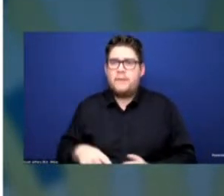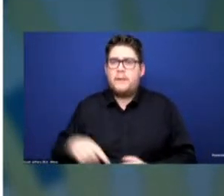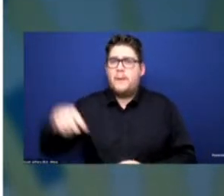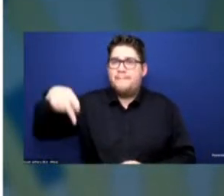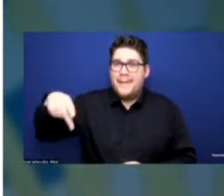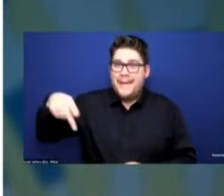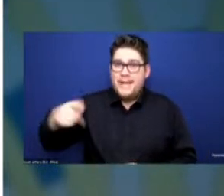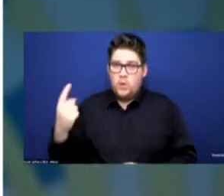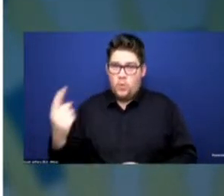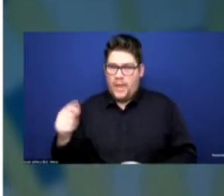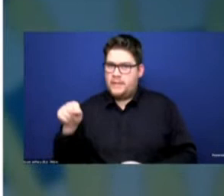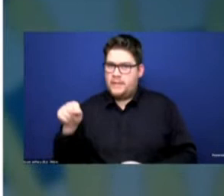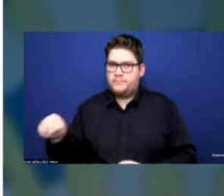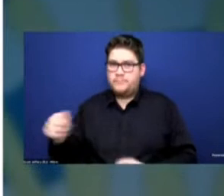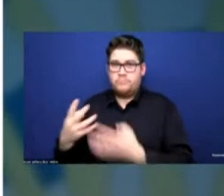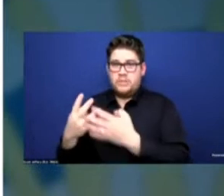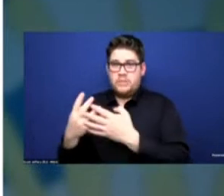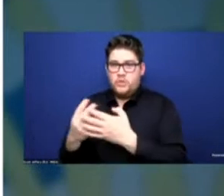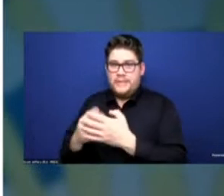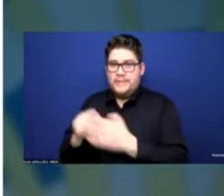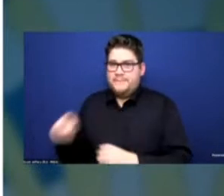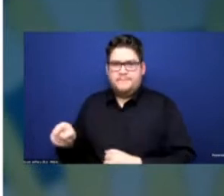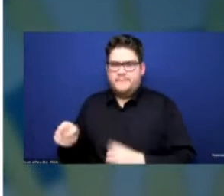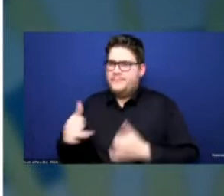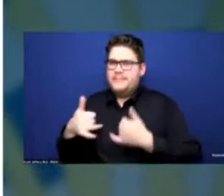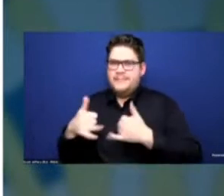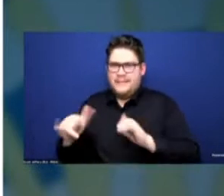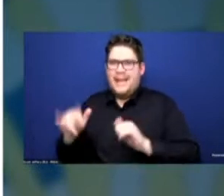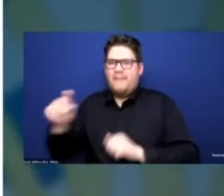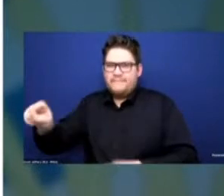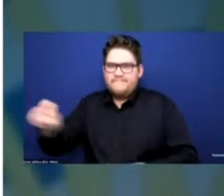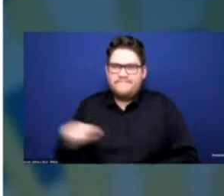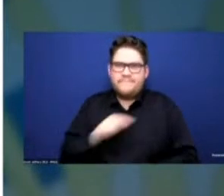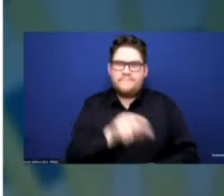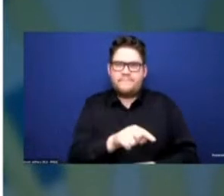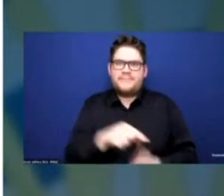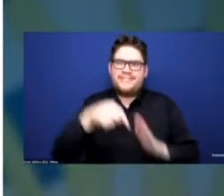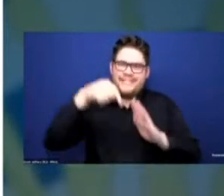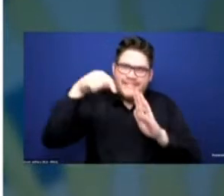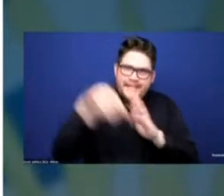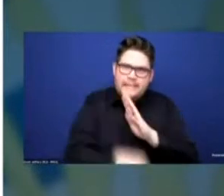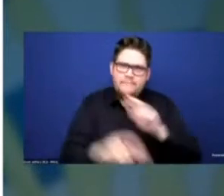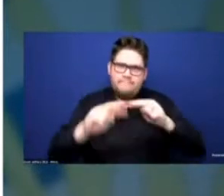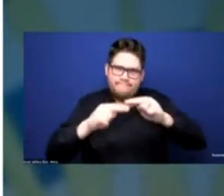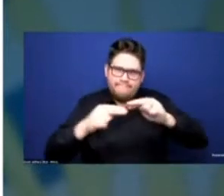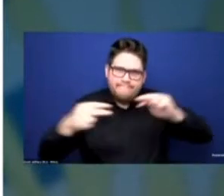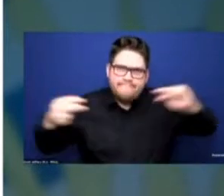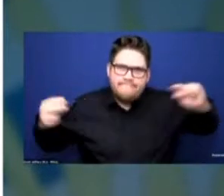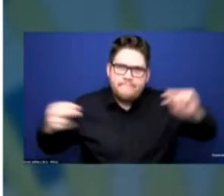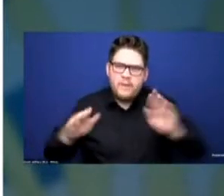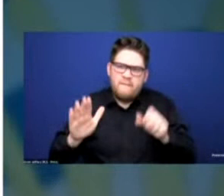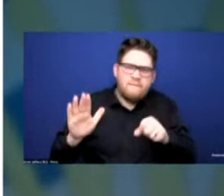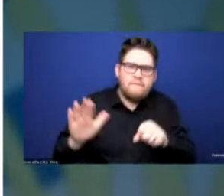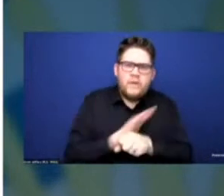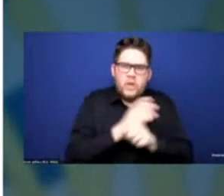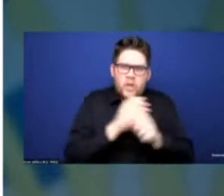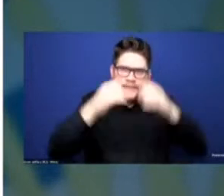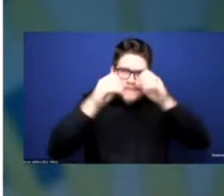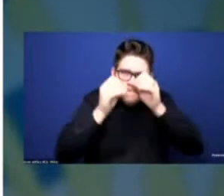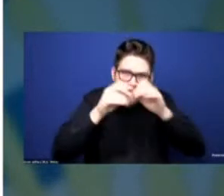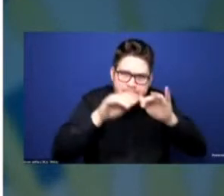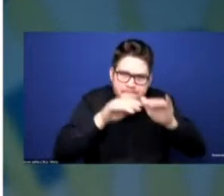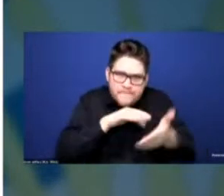variants look for mutations that are common to many different variants. So you can't tell for sure if it's a P1 or